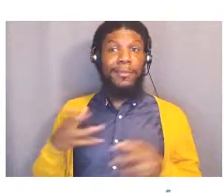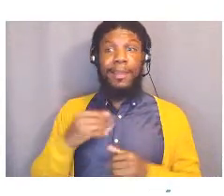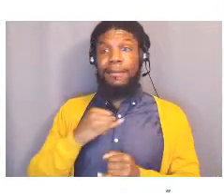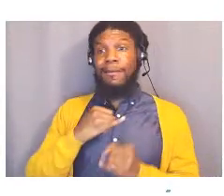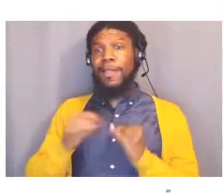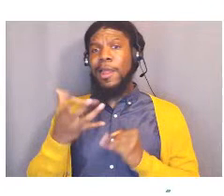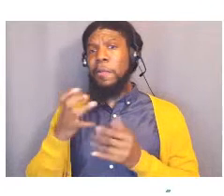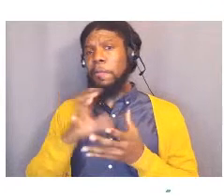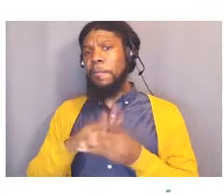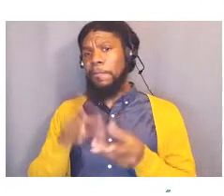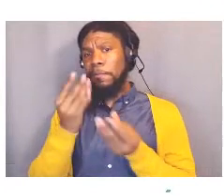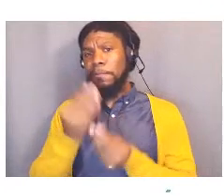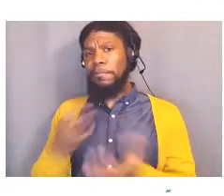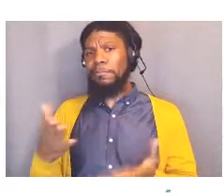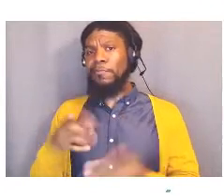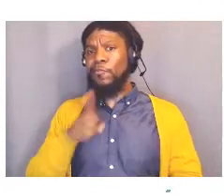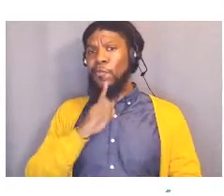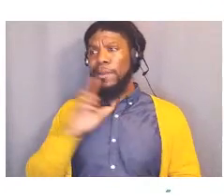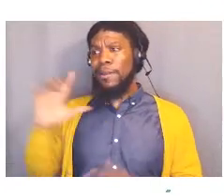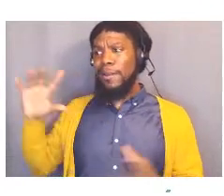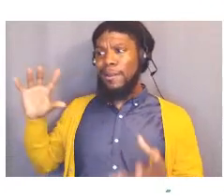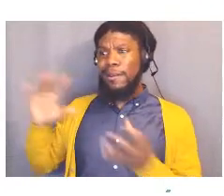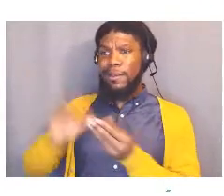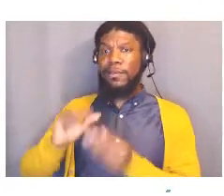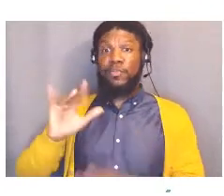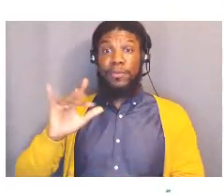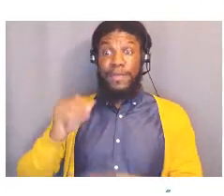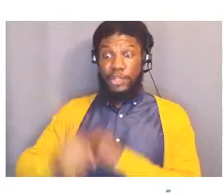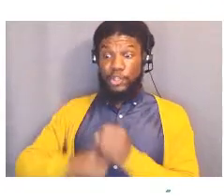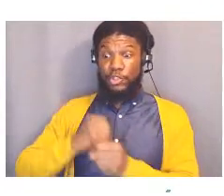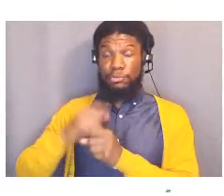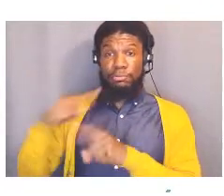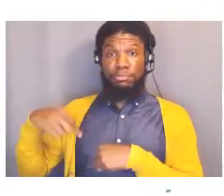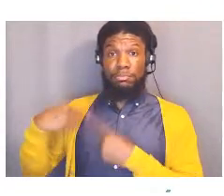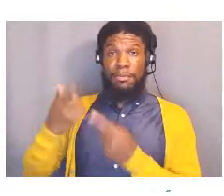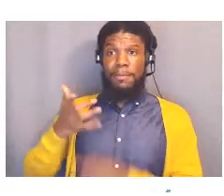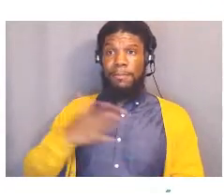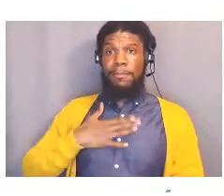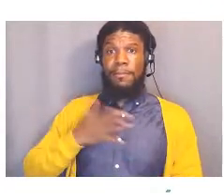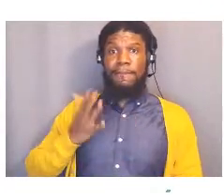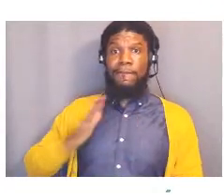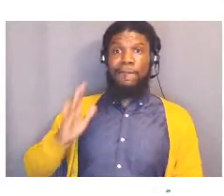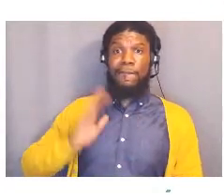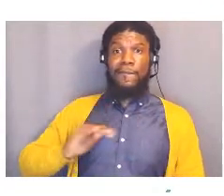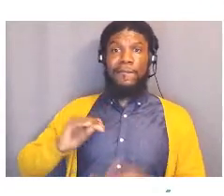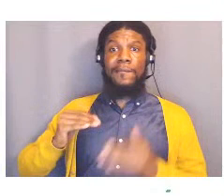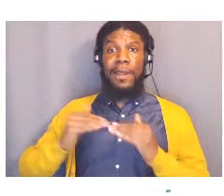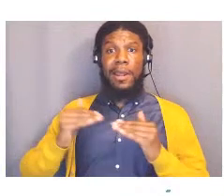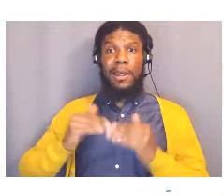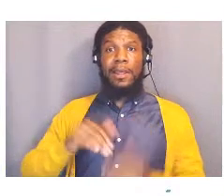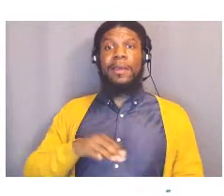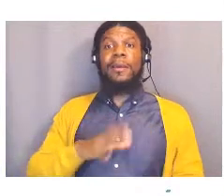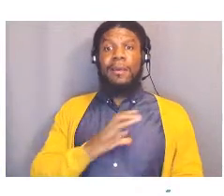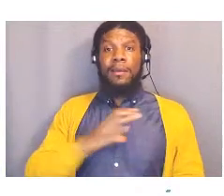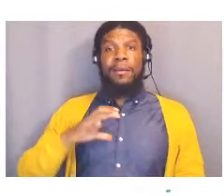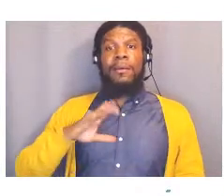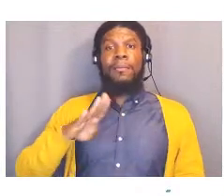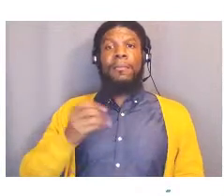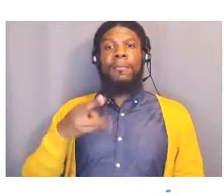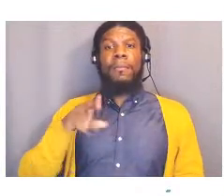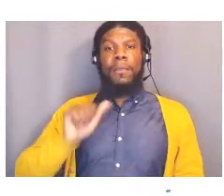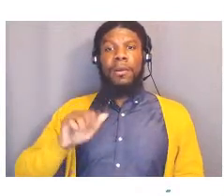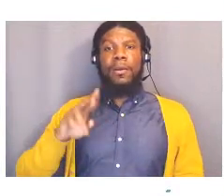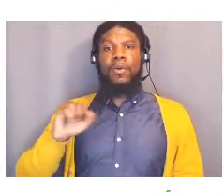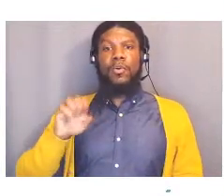me say that it has been 25 years since my former colleague in Congress, Barbara Rose Collins, first